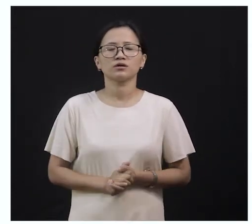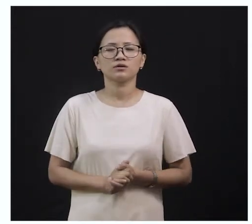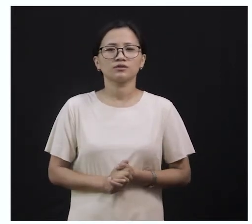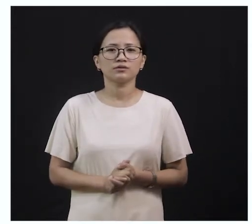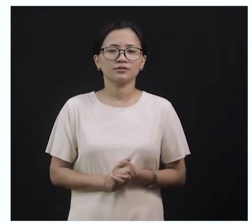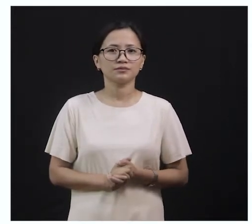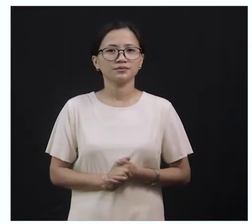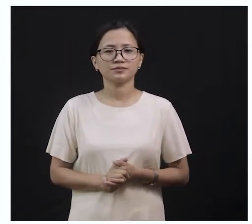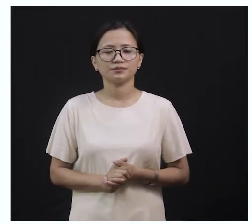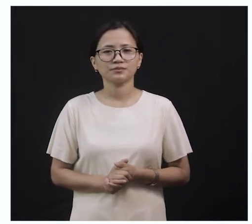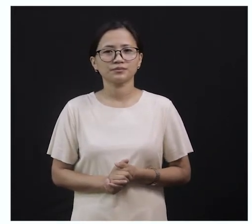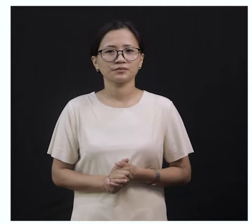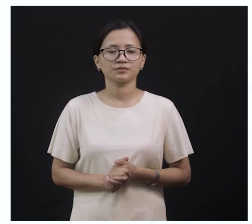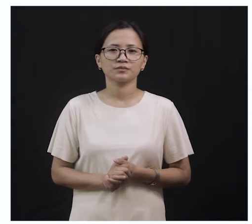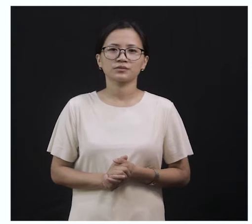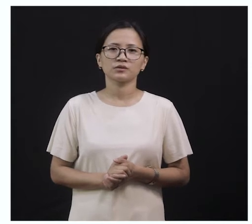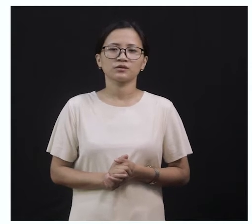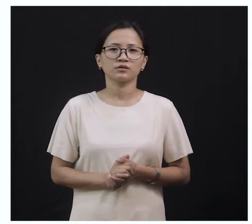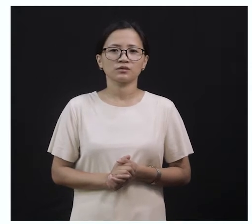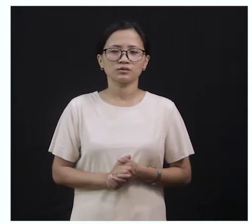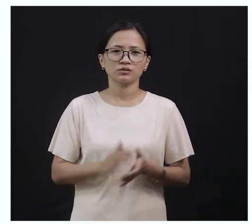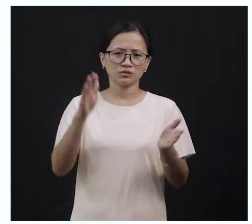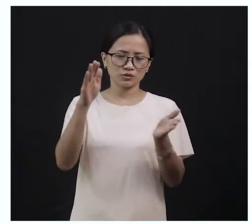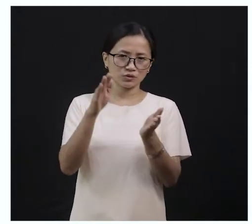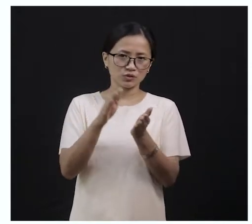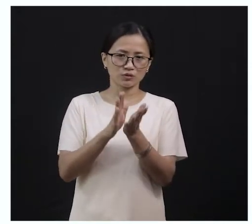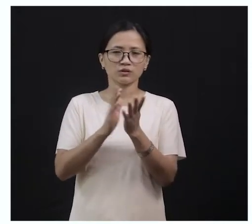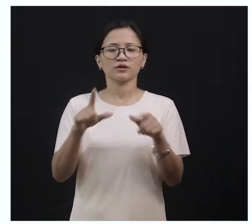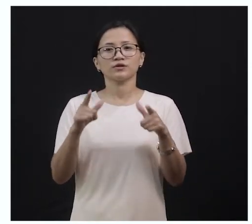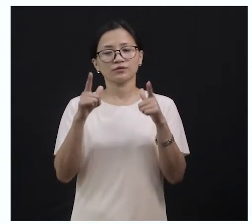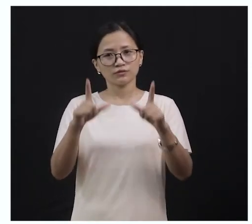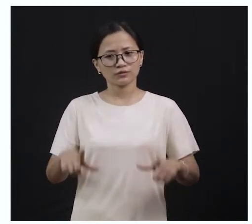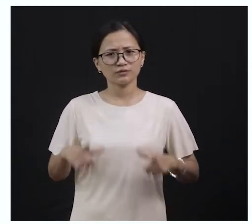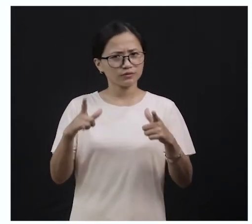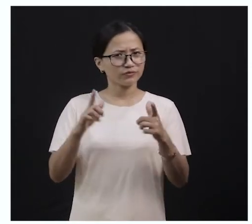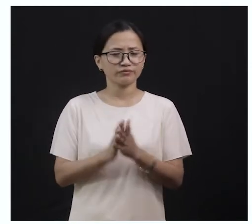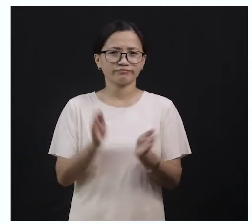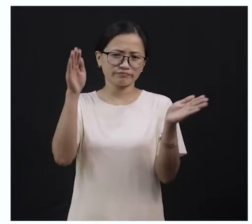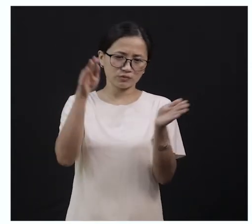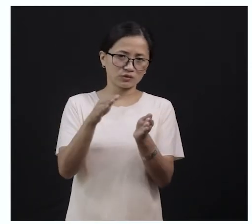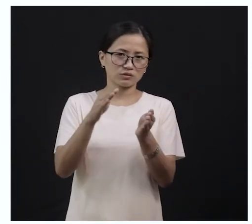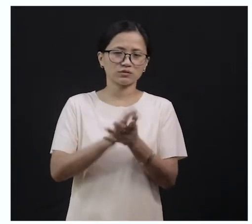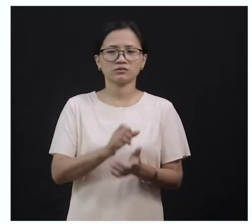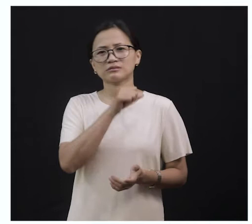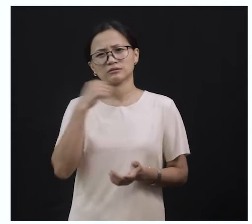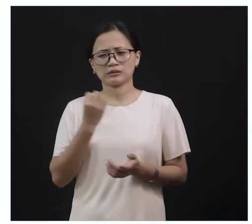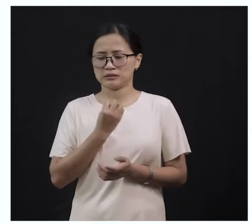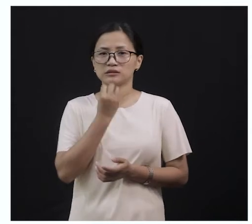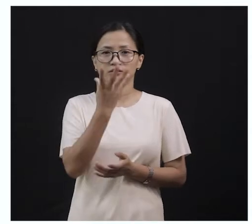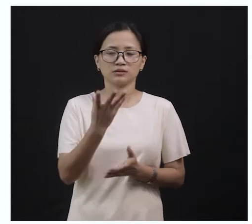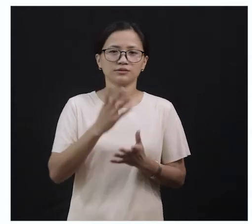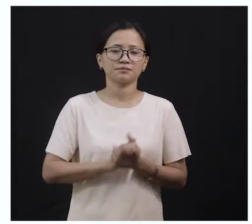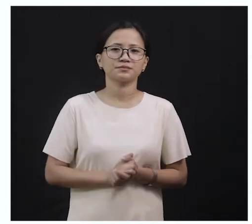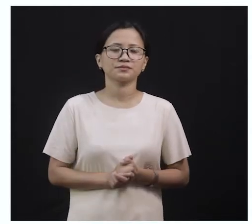butterfly is very fragile and so short-lived. See, the butterfly, their lifespan is very short, right? They die easily.